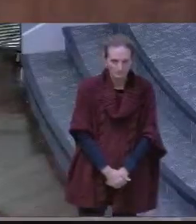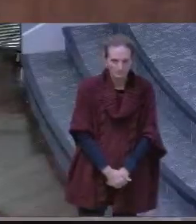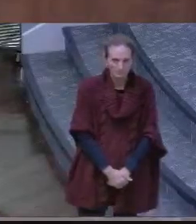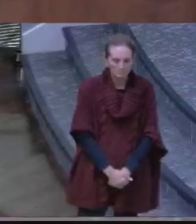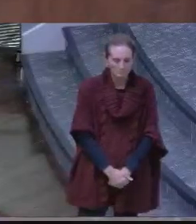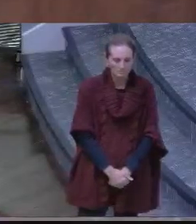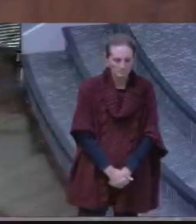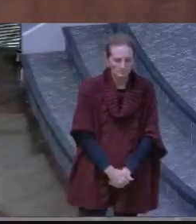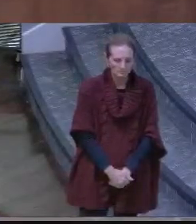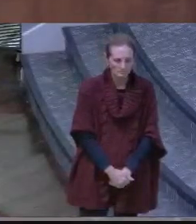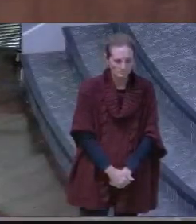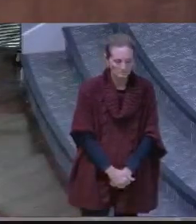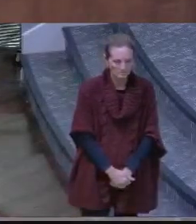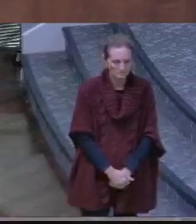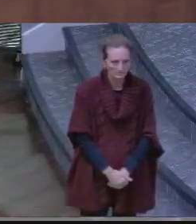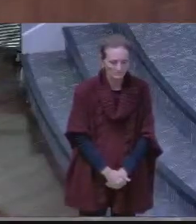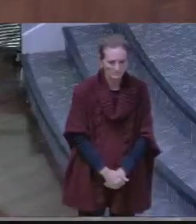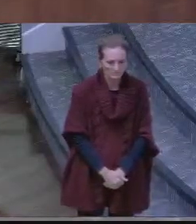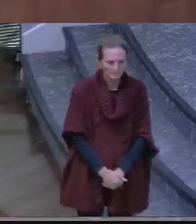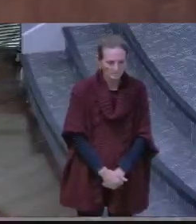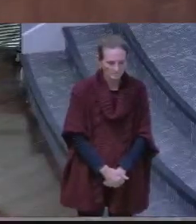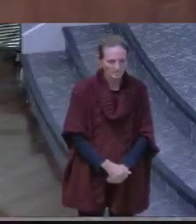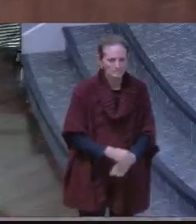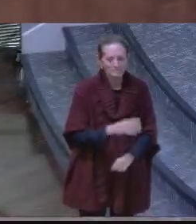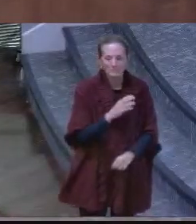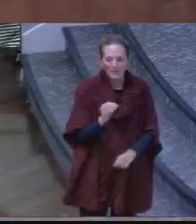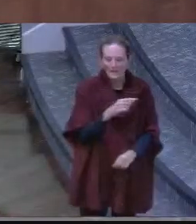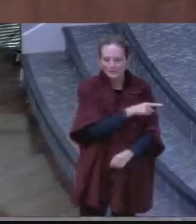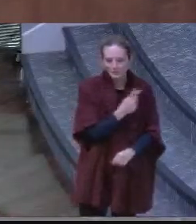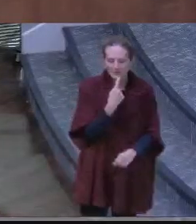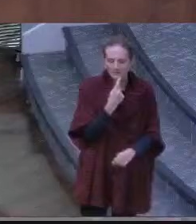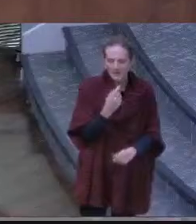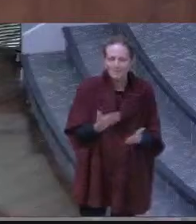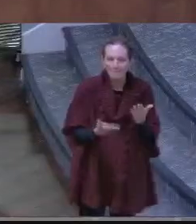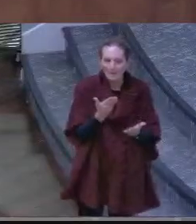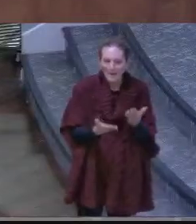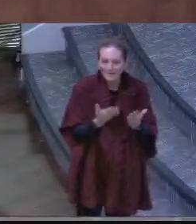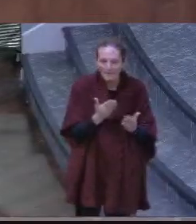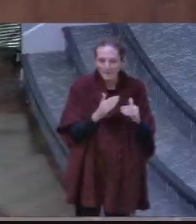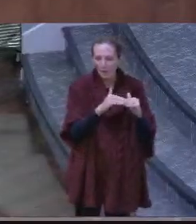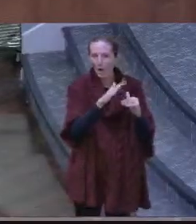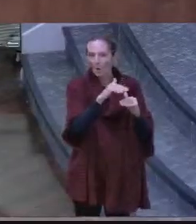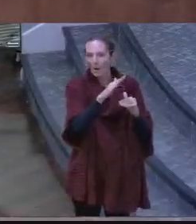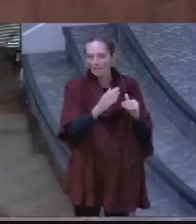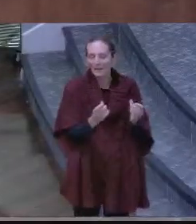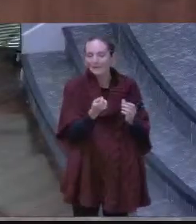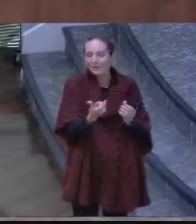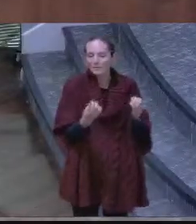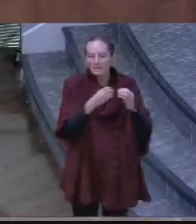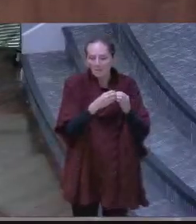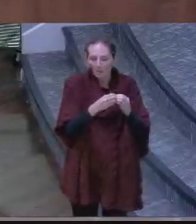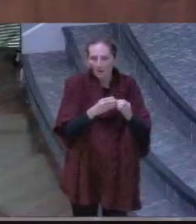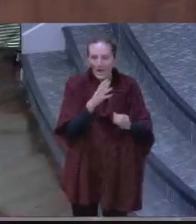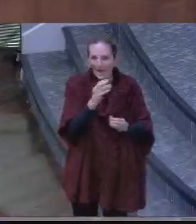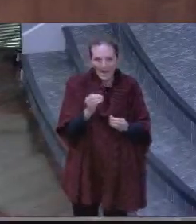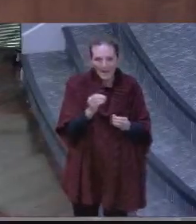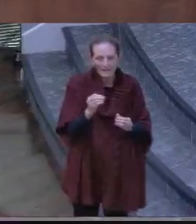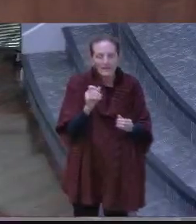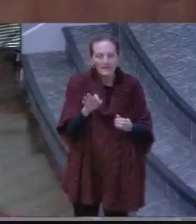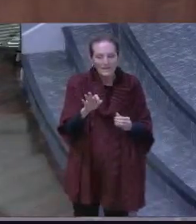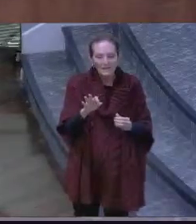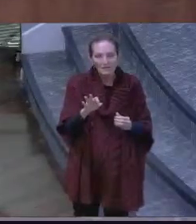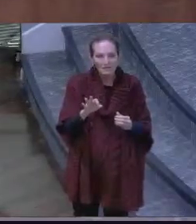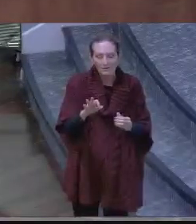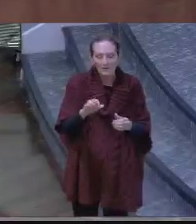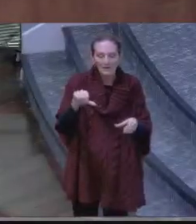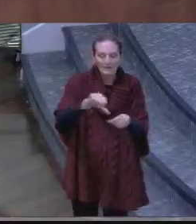And she probably asked that you go up a little bit higher because at times the fuel price may go up. Right. And you don't want to be behind and come back to the board and ask for